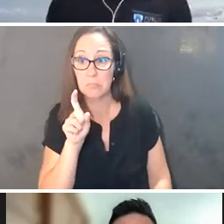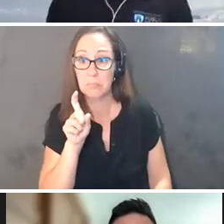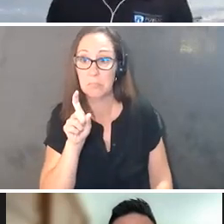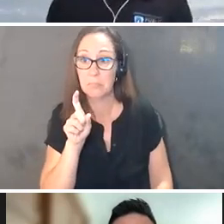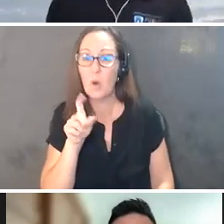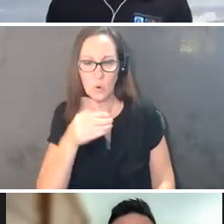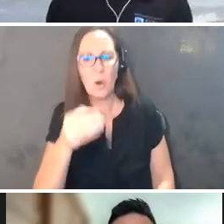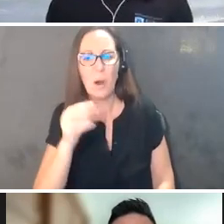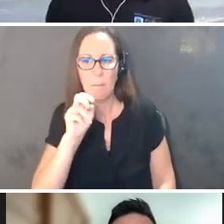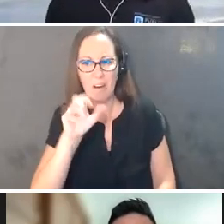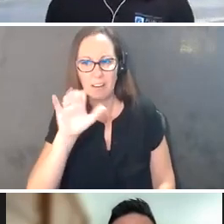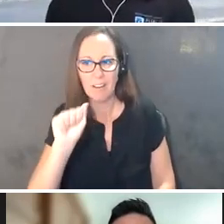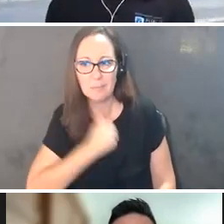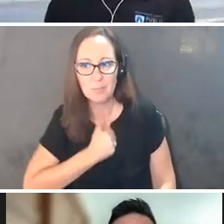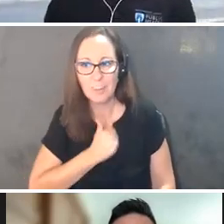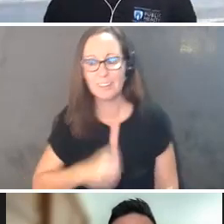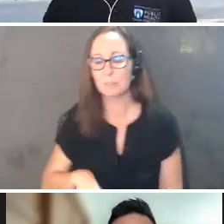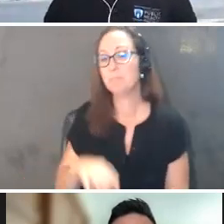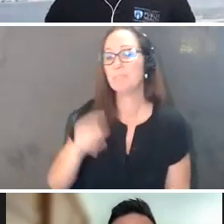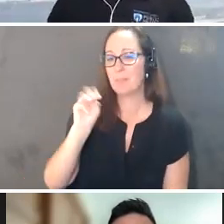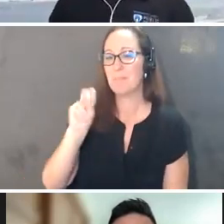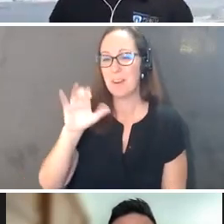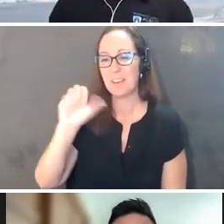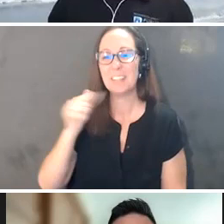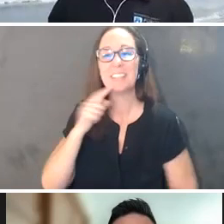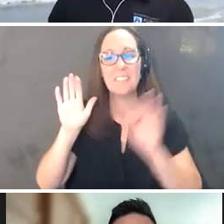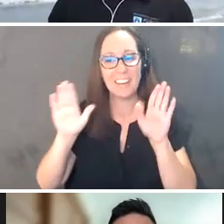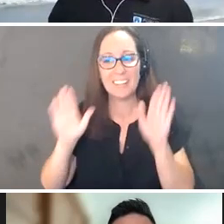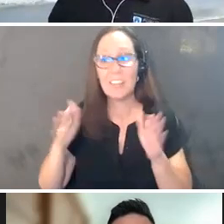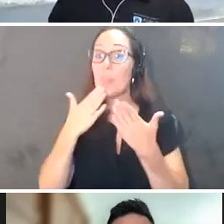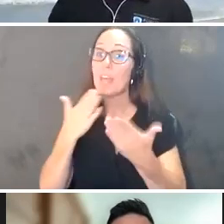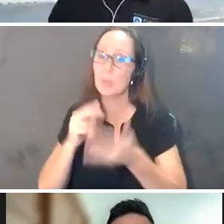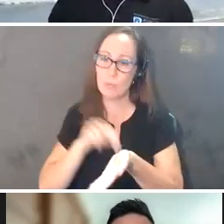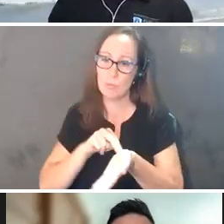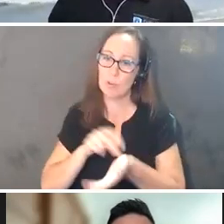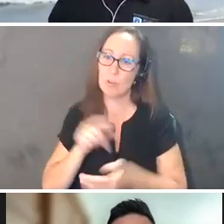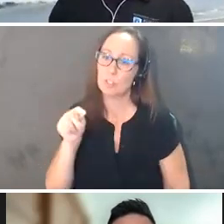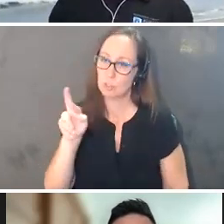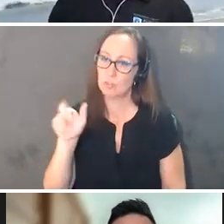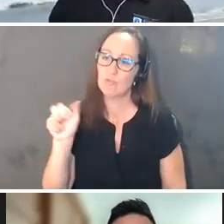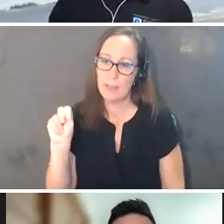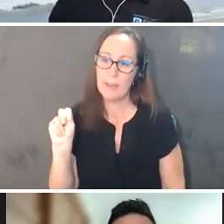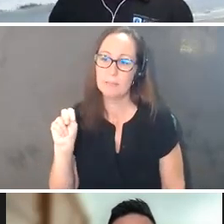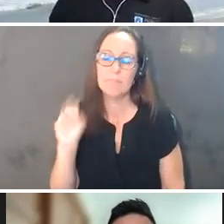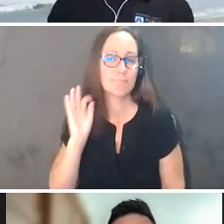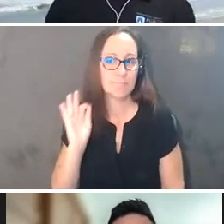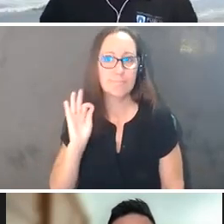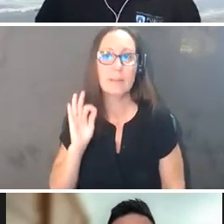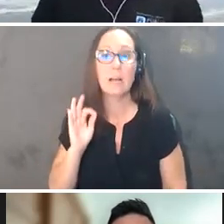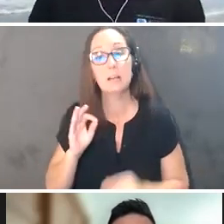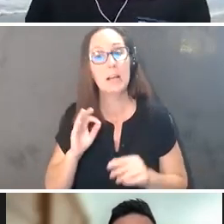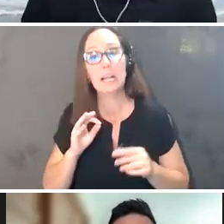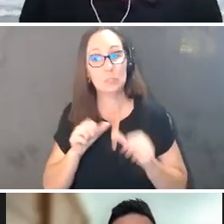Go ahead, Monica, sorry. Fantastic. Well, thank you so much, Nurse Tran. You know, as we go along with